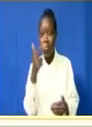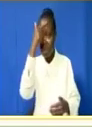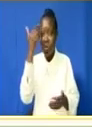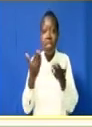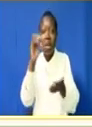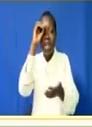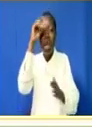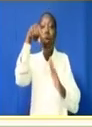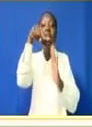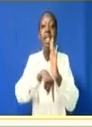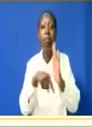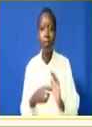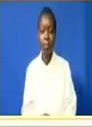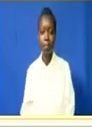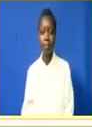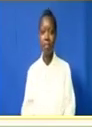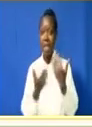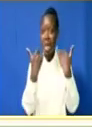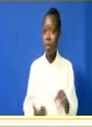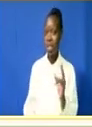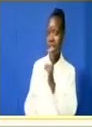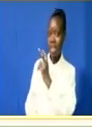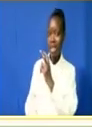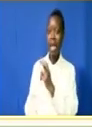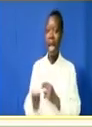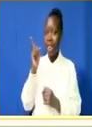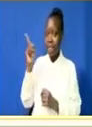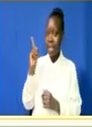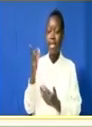Yes. That hole is. Yeah. So you find these are some of the